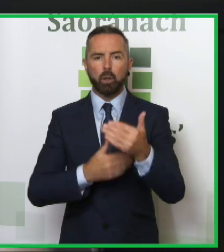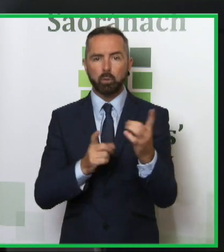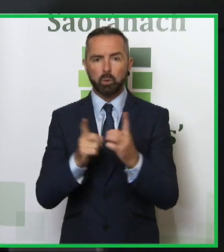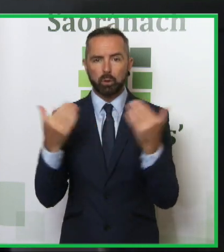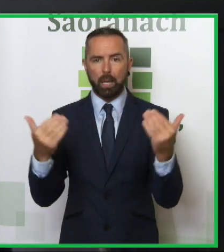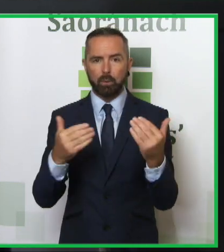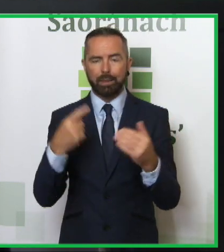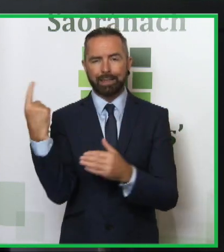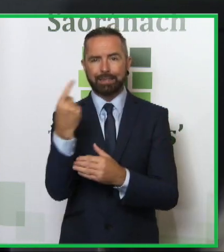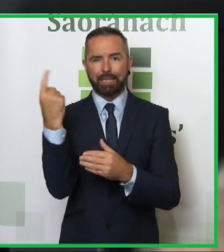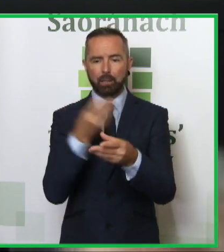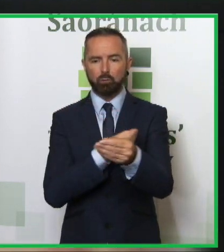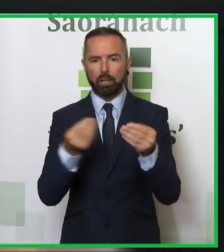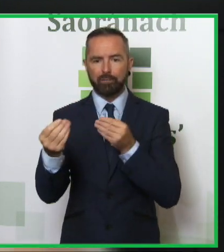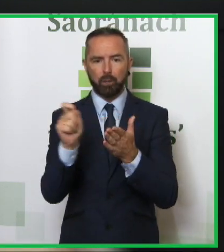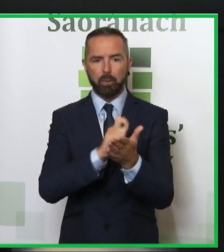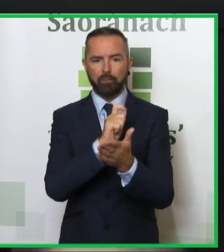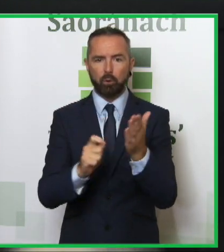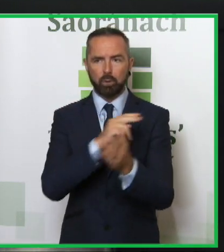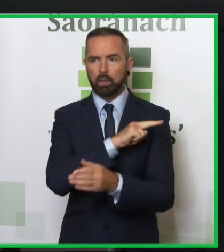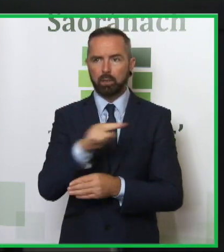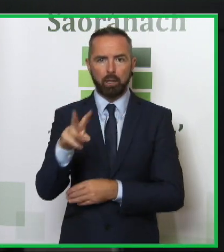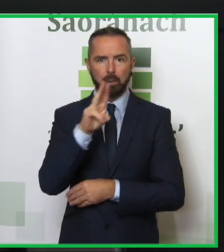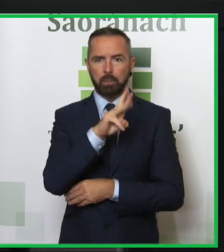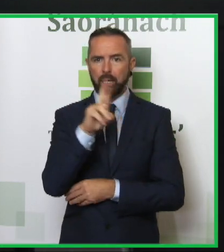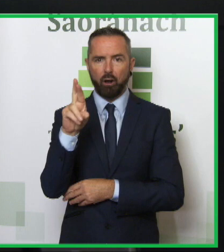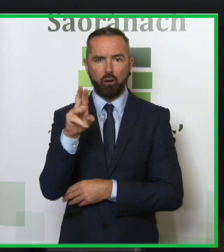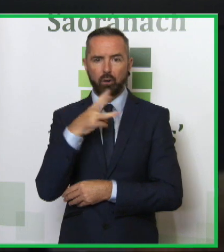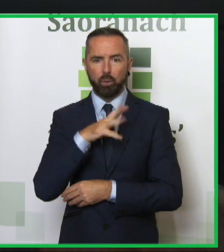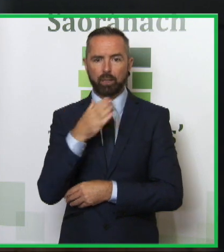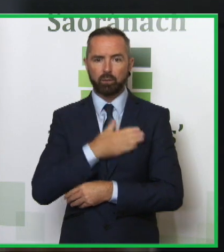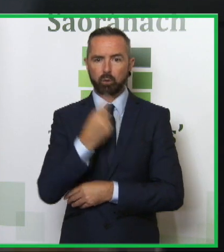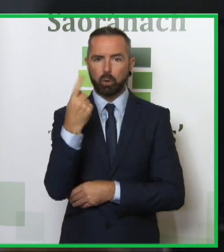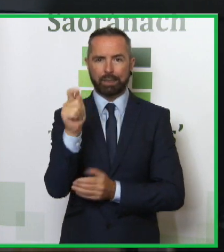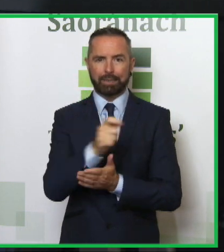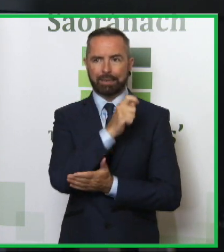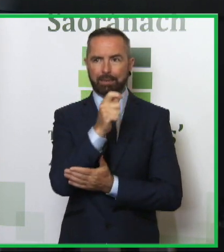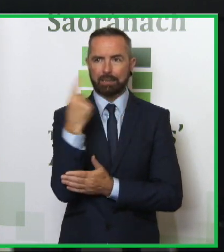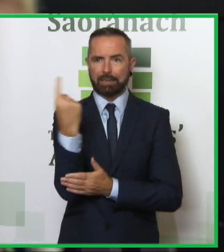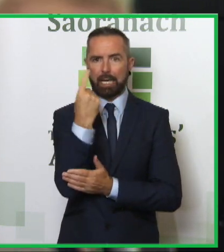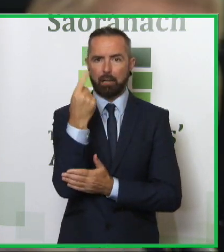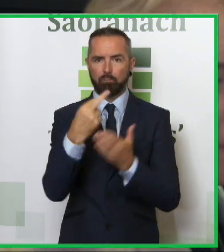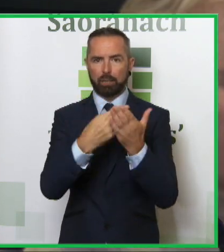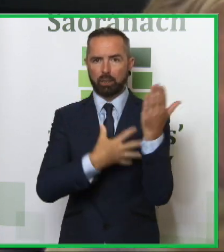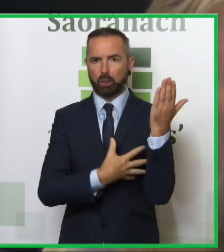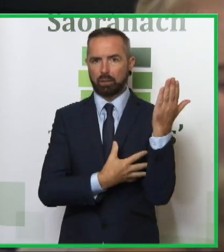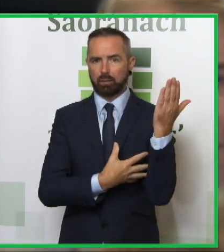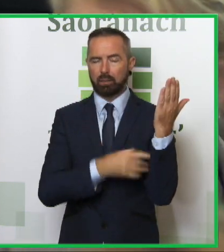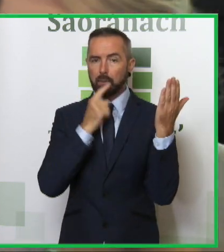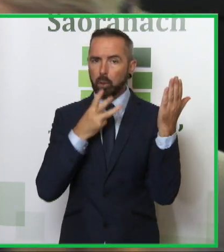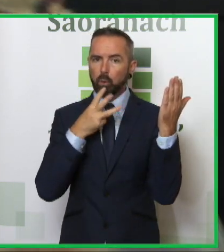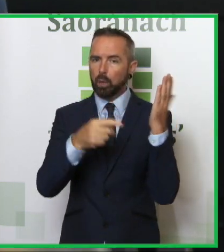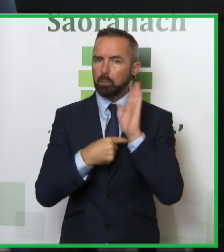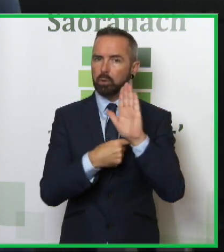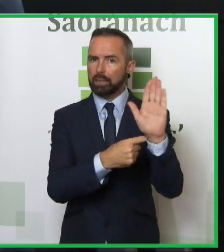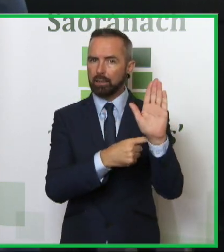single transferable vote. It's not actually PR when you're only coming up with a single result at the end. But we will be